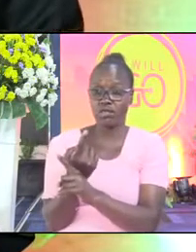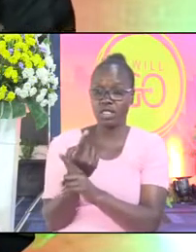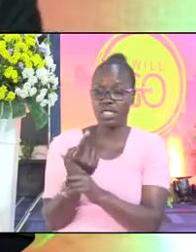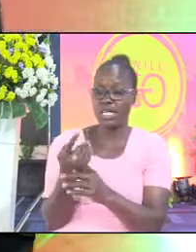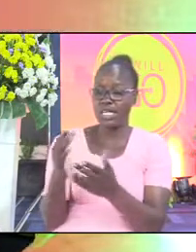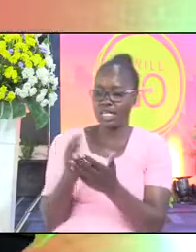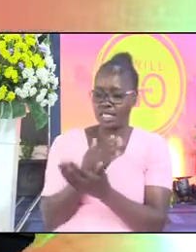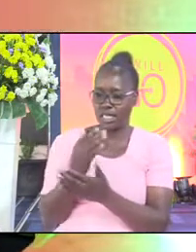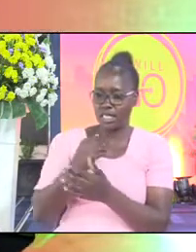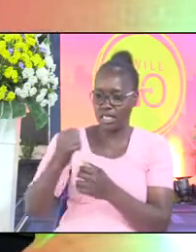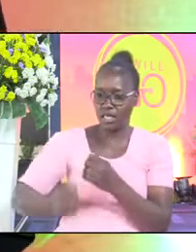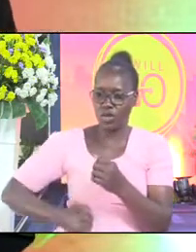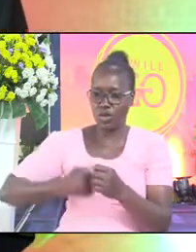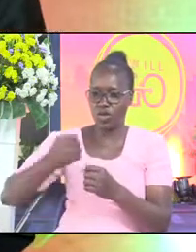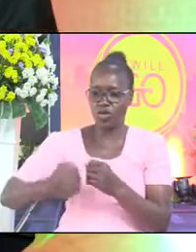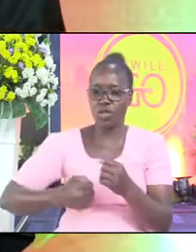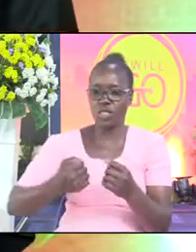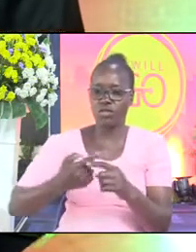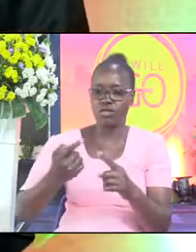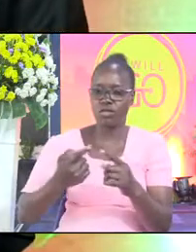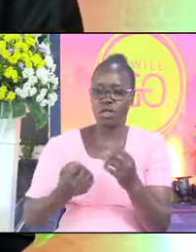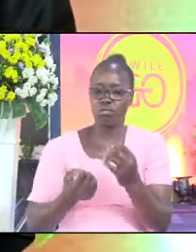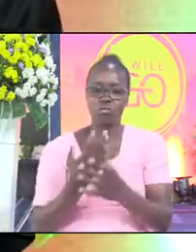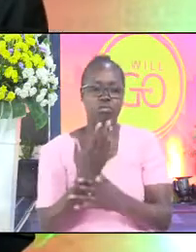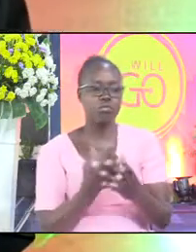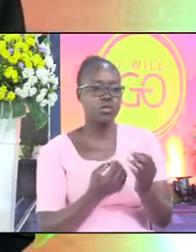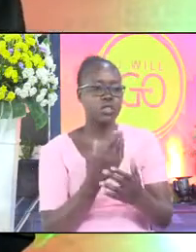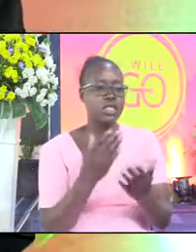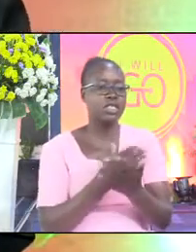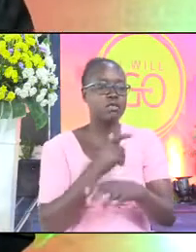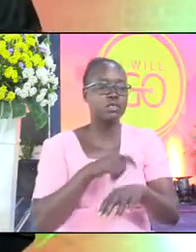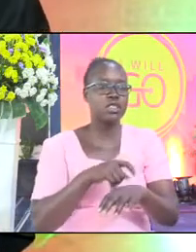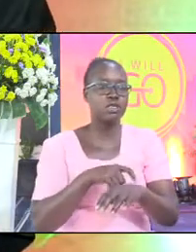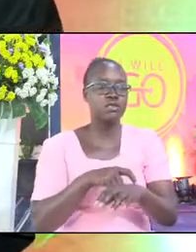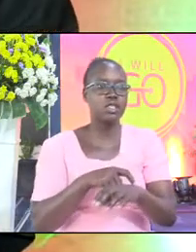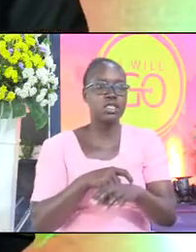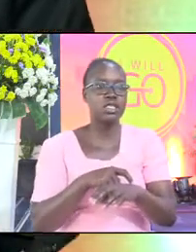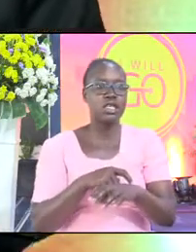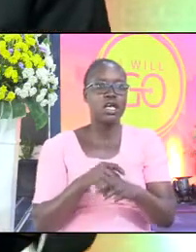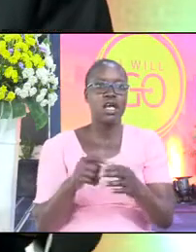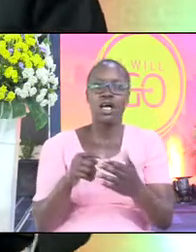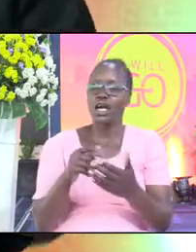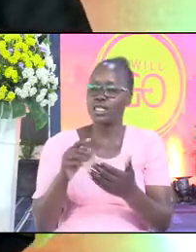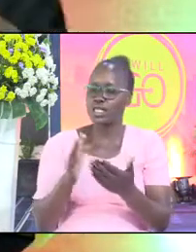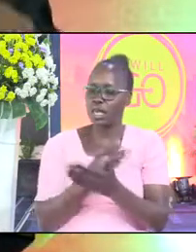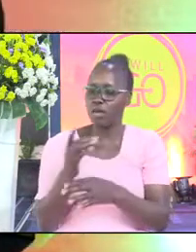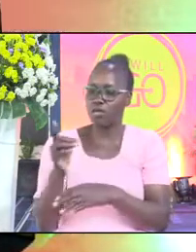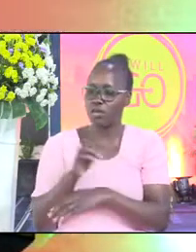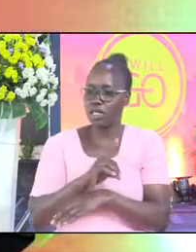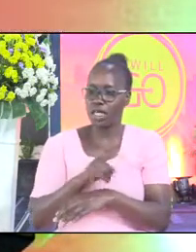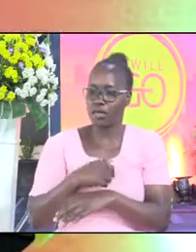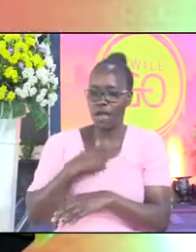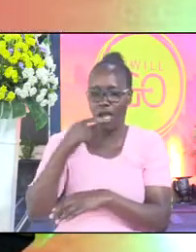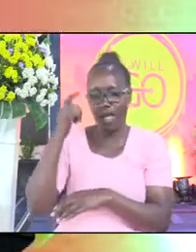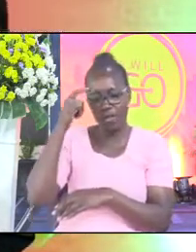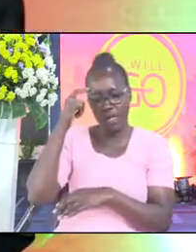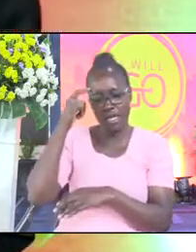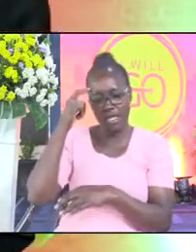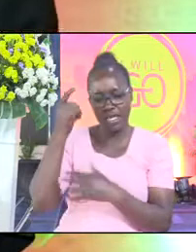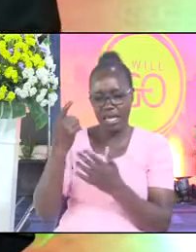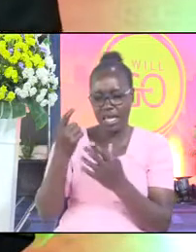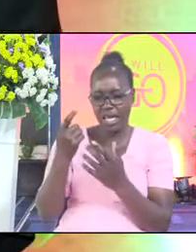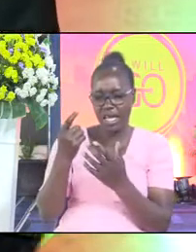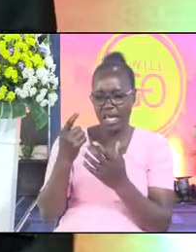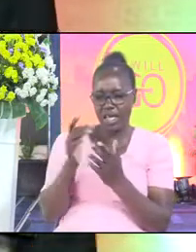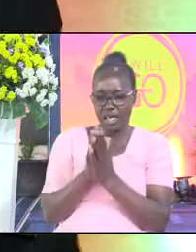certain wells that are fed from underground springs, and sometimes on a clear, hot summer day in my mind's eye, I